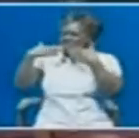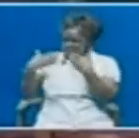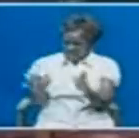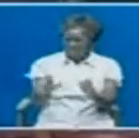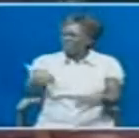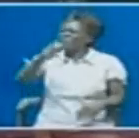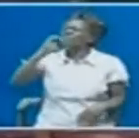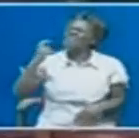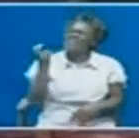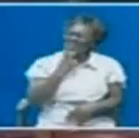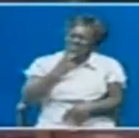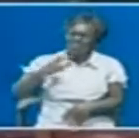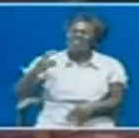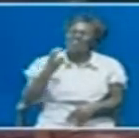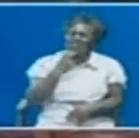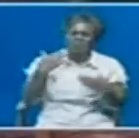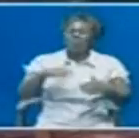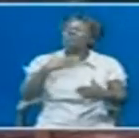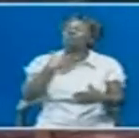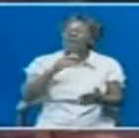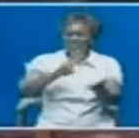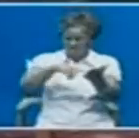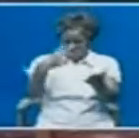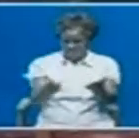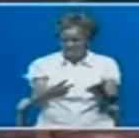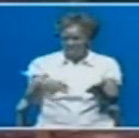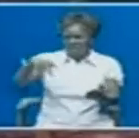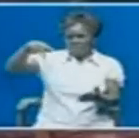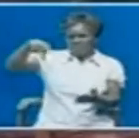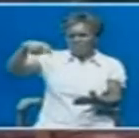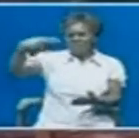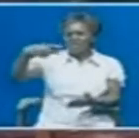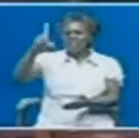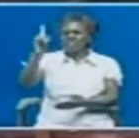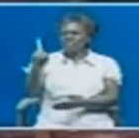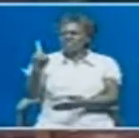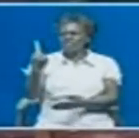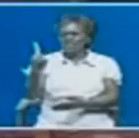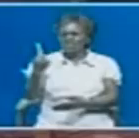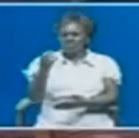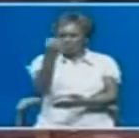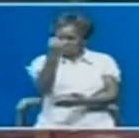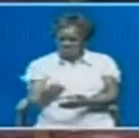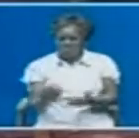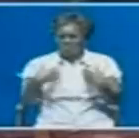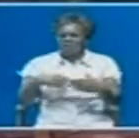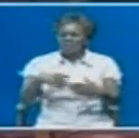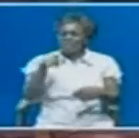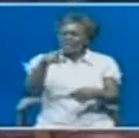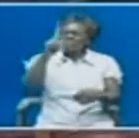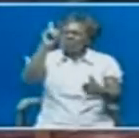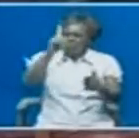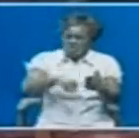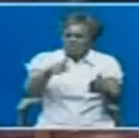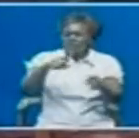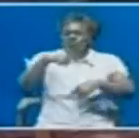And they love to see people who are down. Mm. It's the PhD syndrome I always talk about. Pull him or her down. Yes. Mm. That's what is